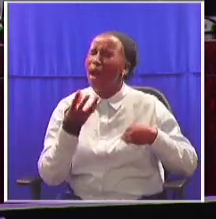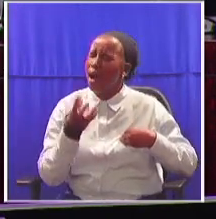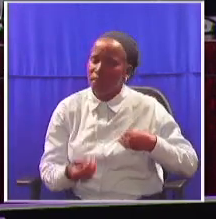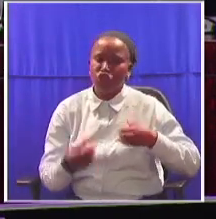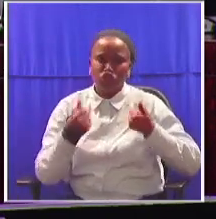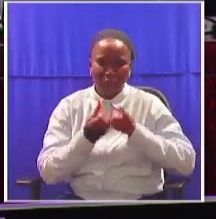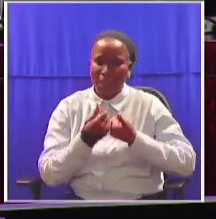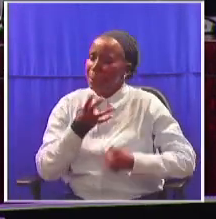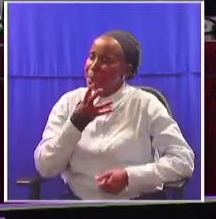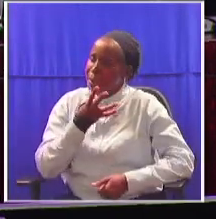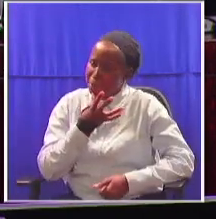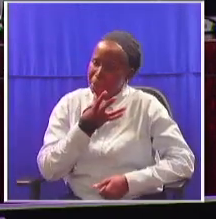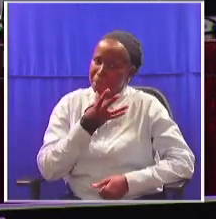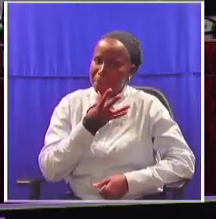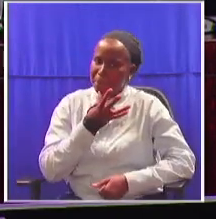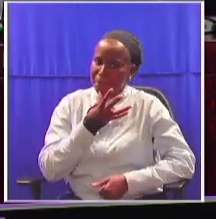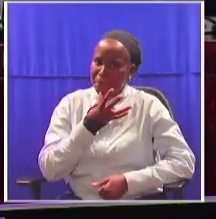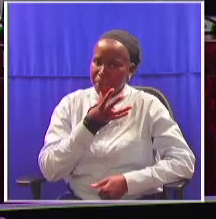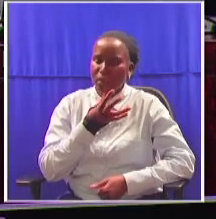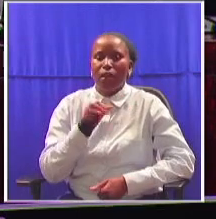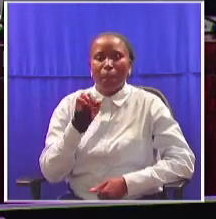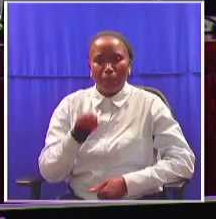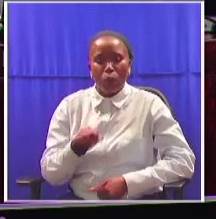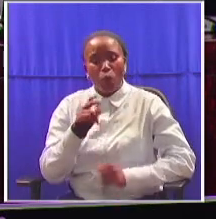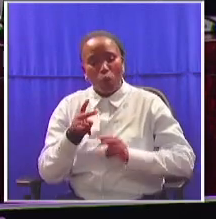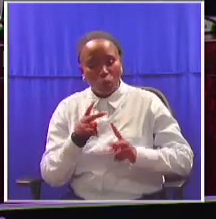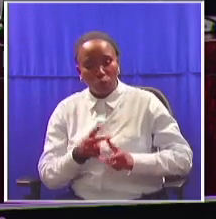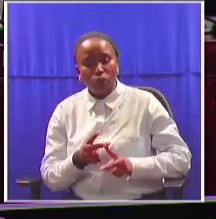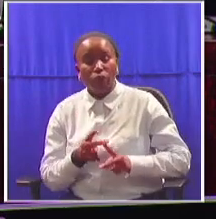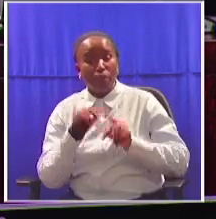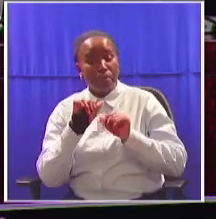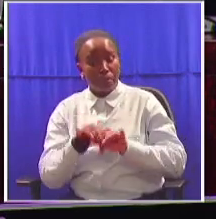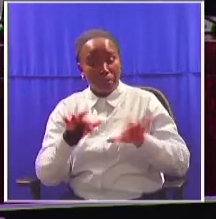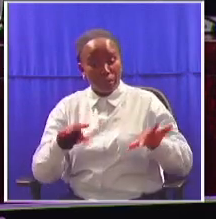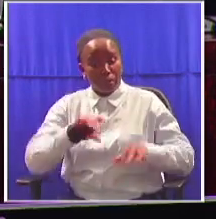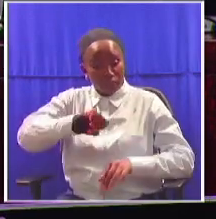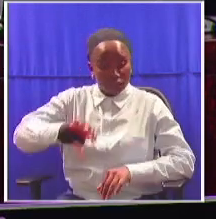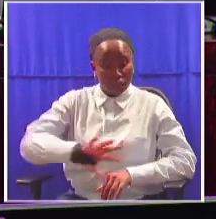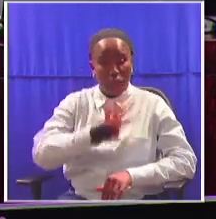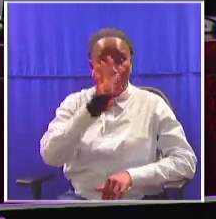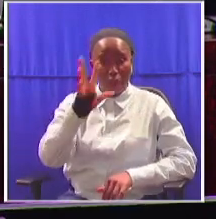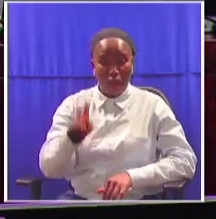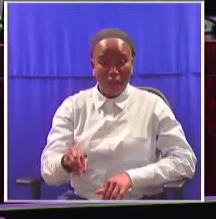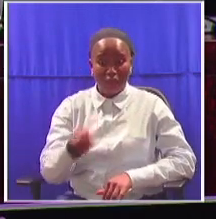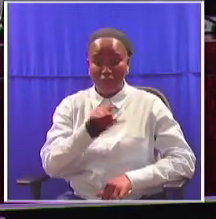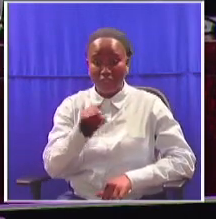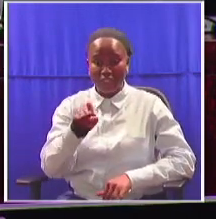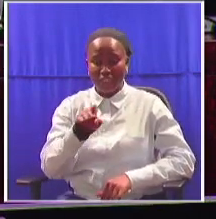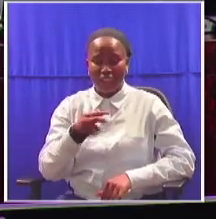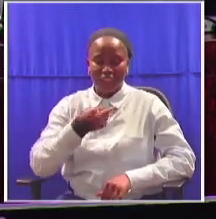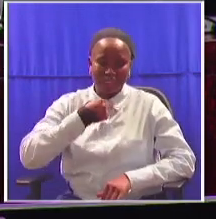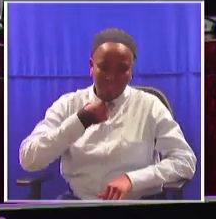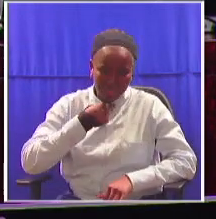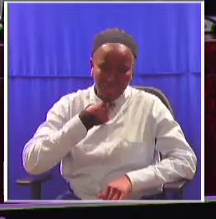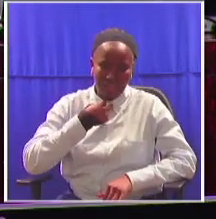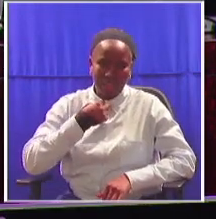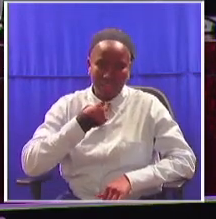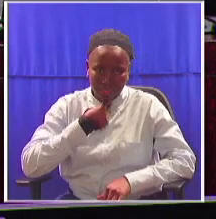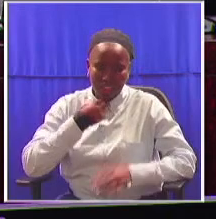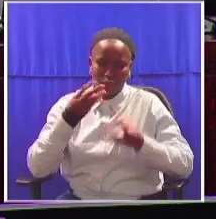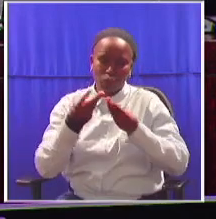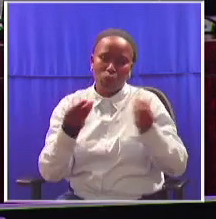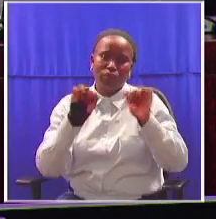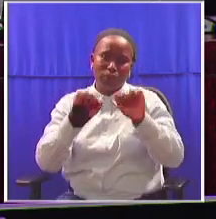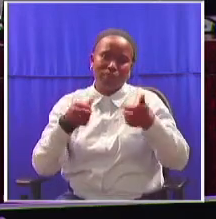nor the determination of all South Africans to overcome the difficulties of the moment.